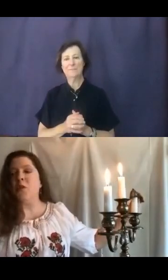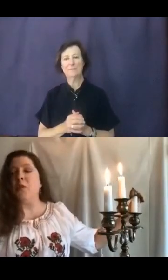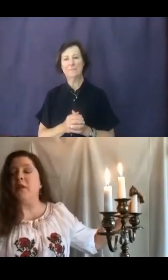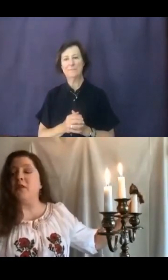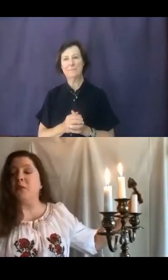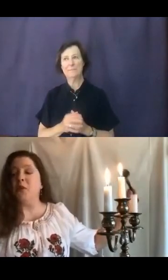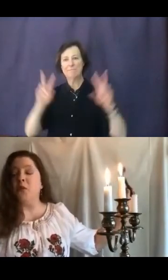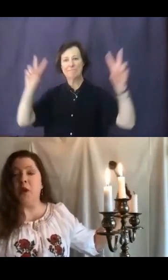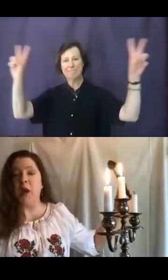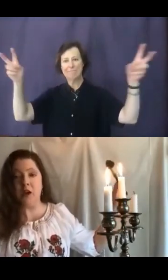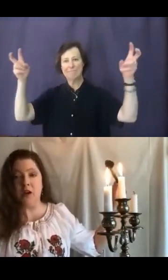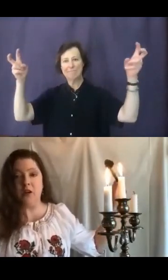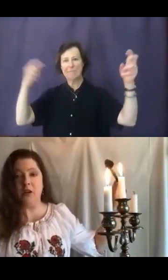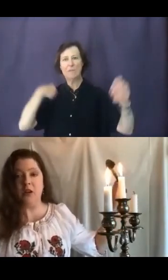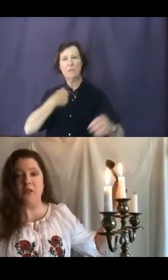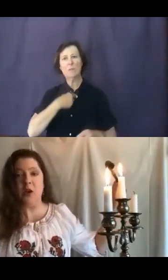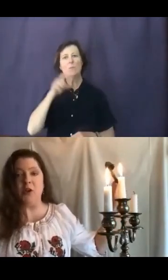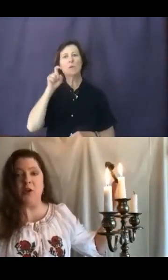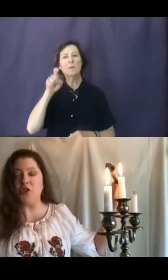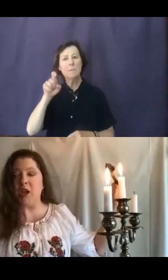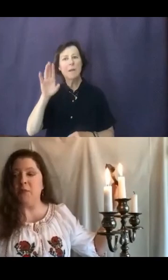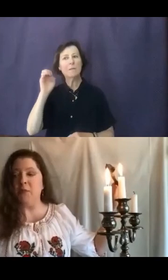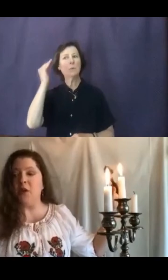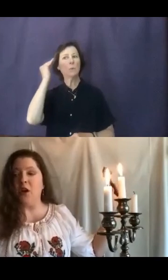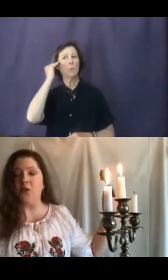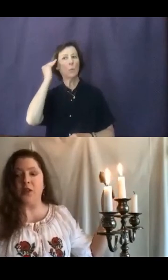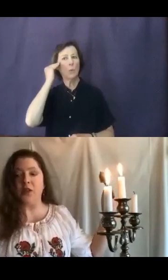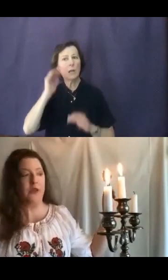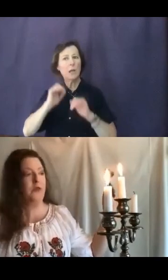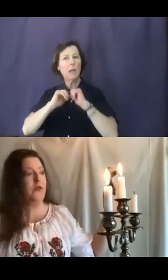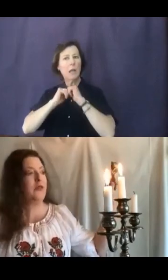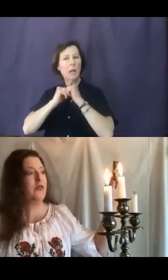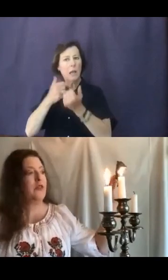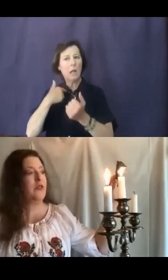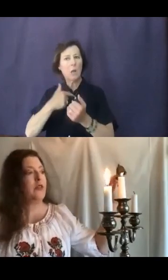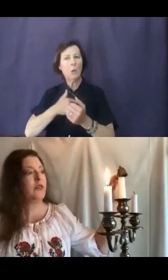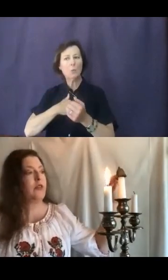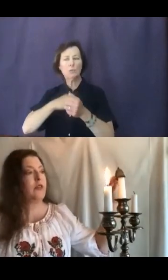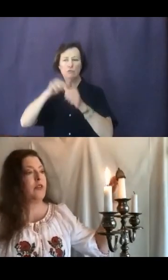We must be aware of how we shape ourselves